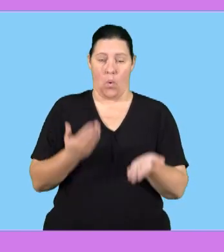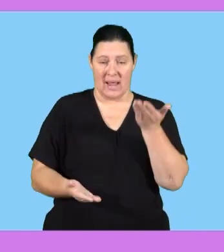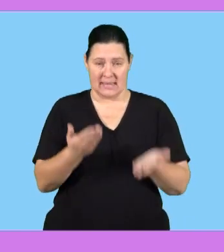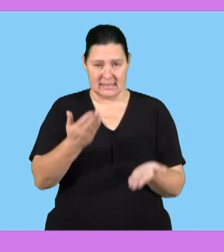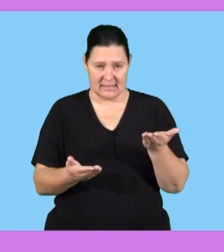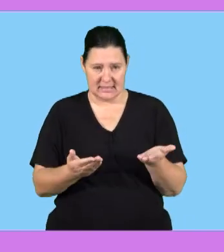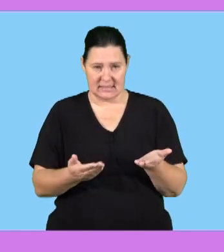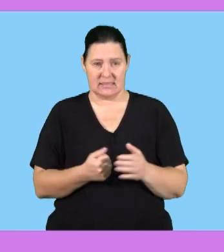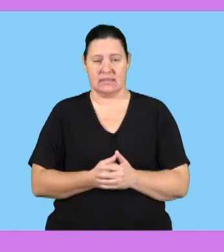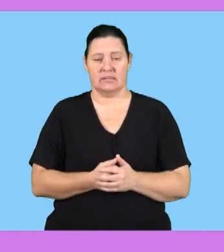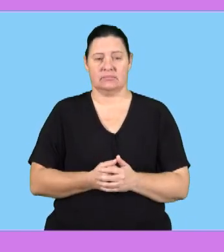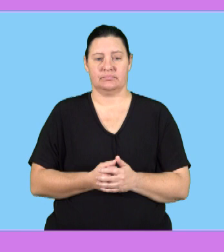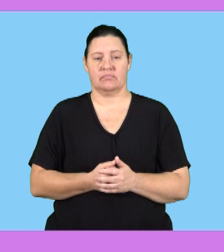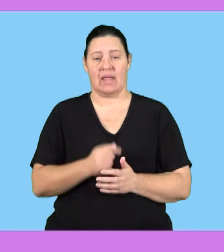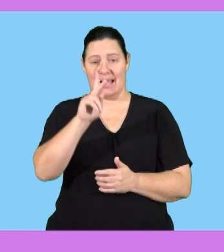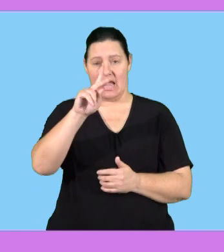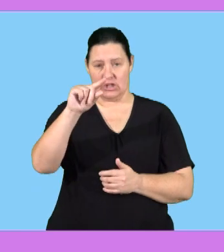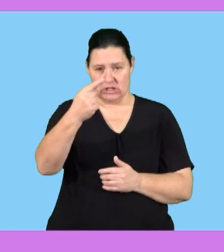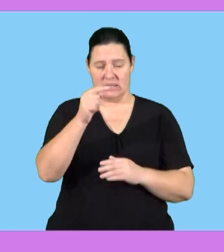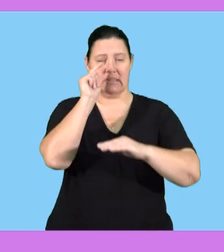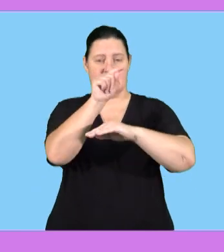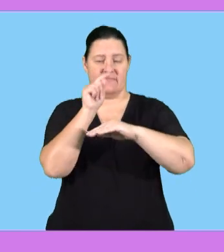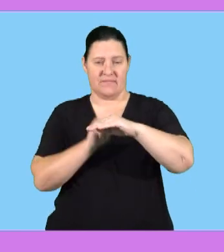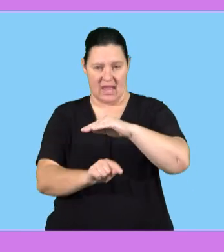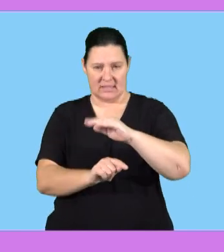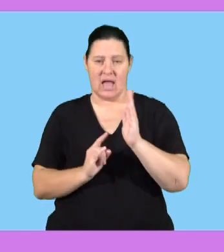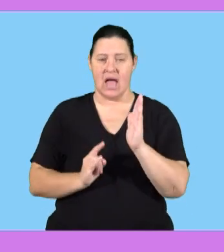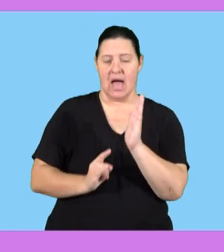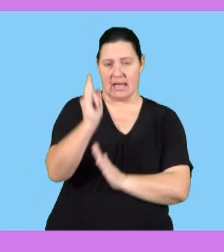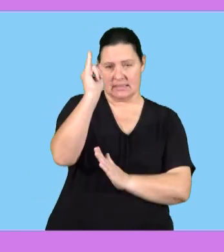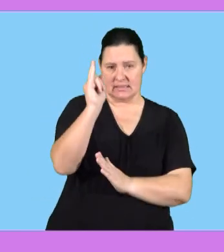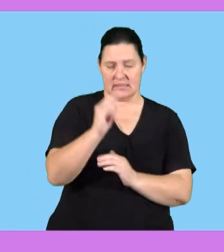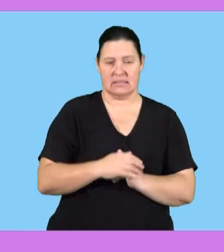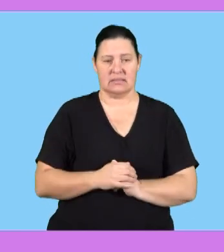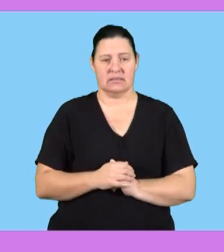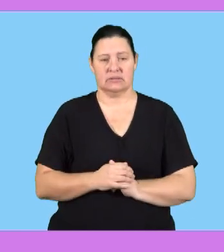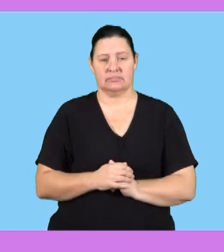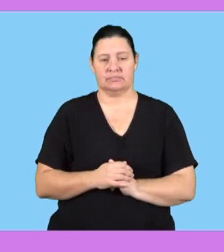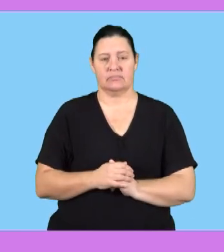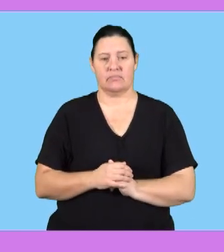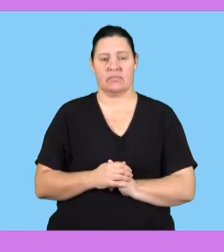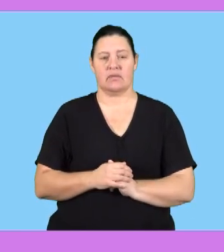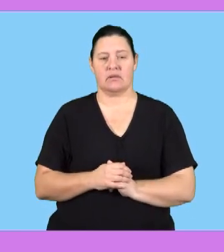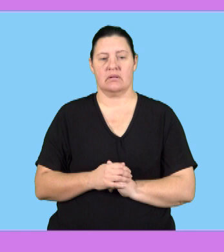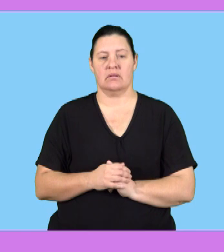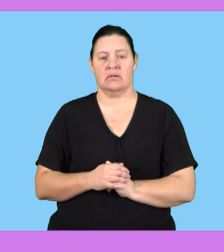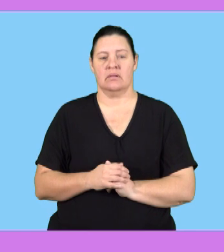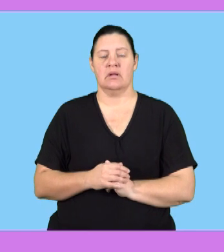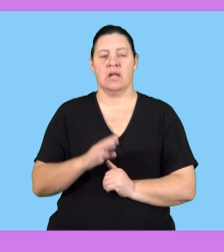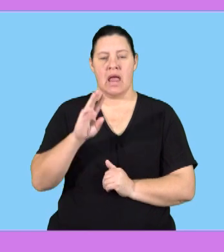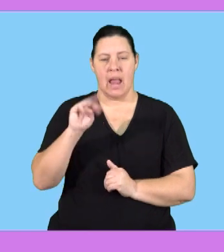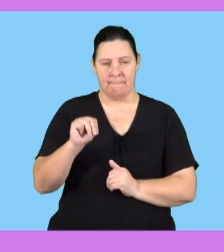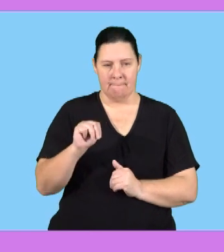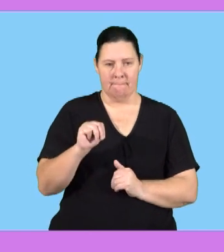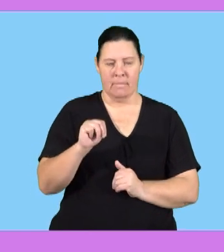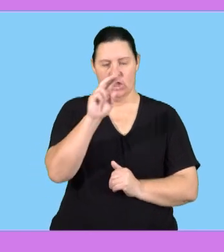weight, right? And that is in kilograms divided by our height, right? And this is